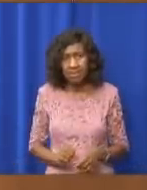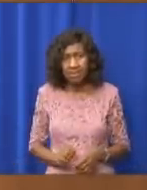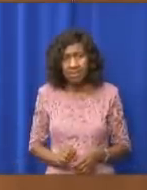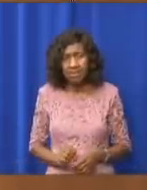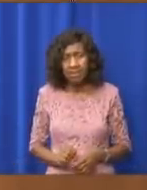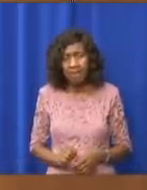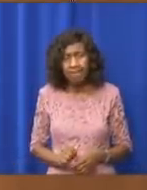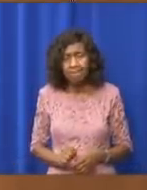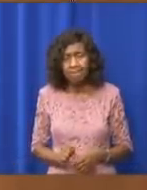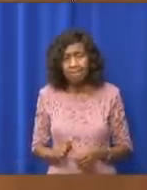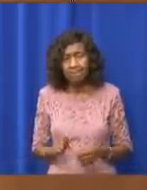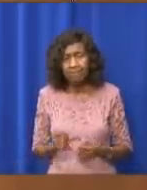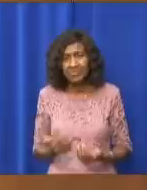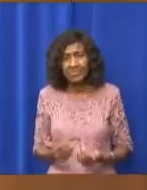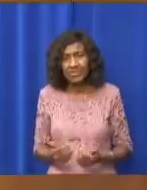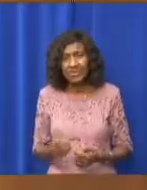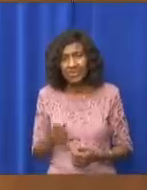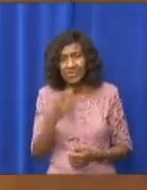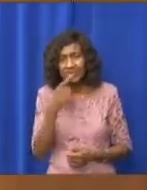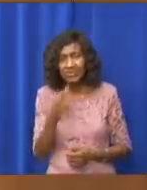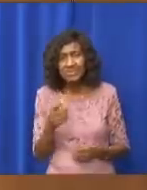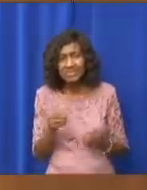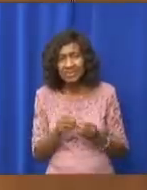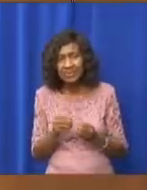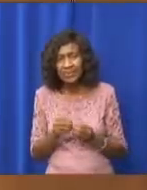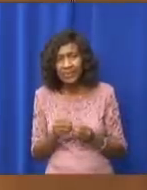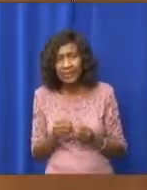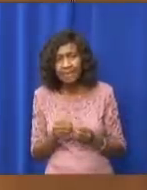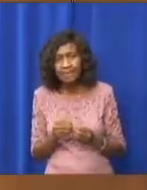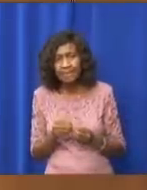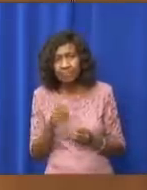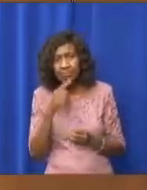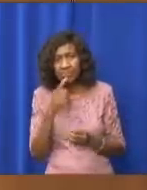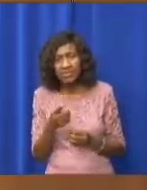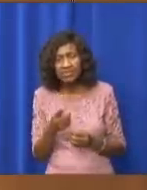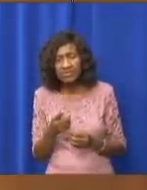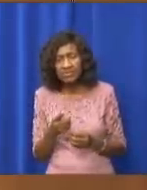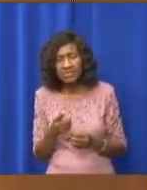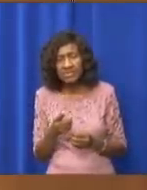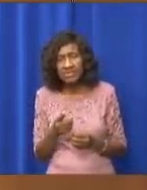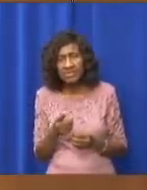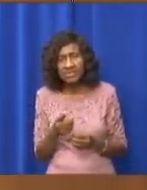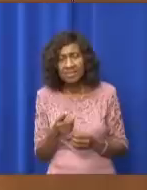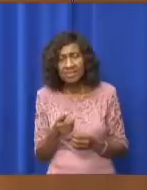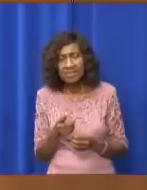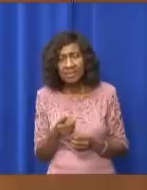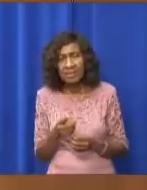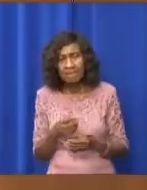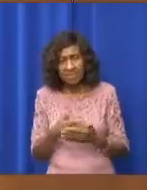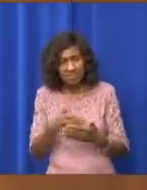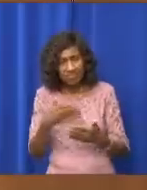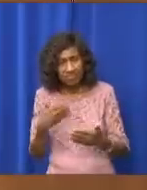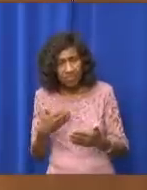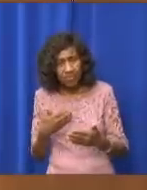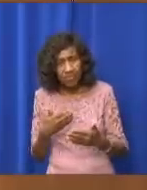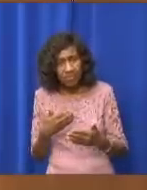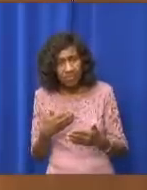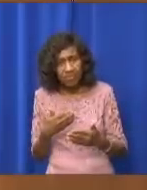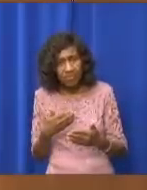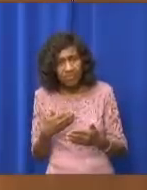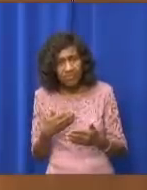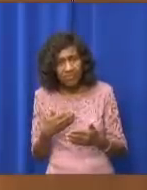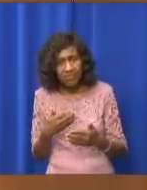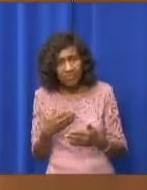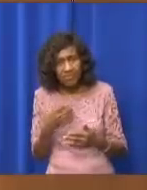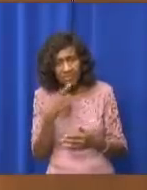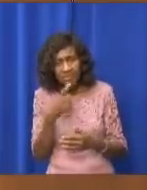got the stand, also just to add something. Sure. I need to correct my earlier announcement. I understand that the